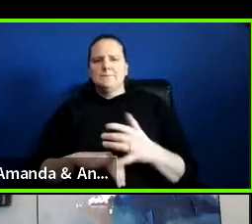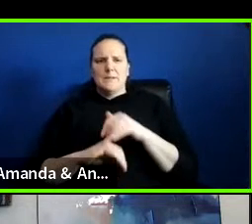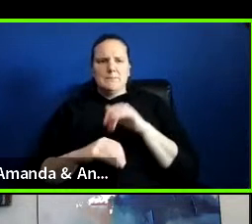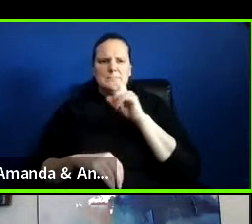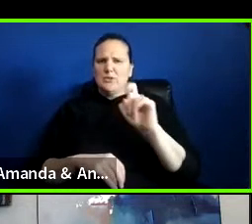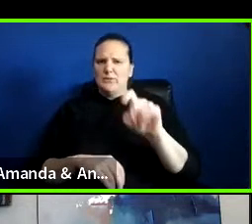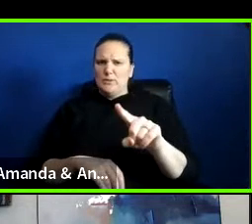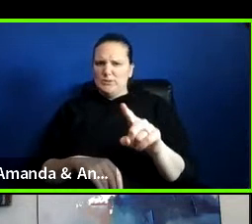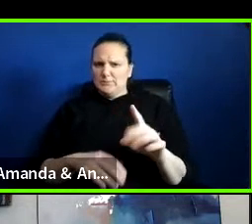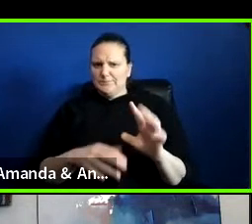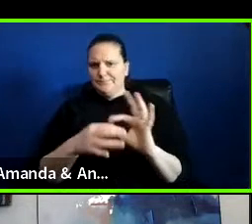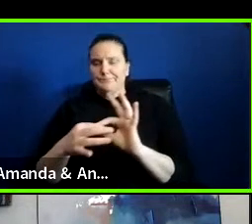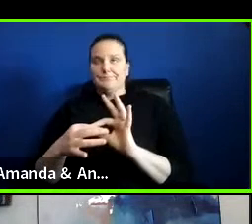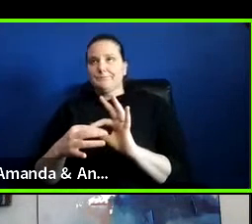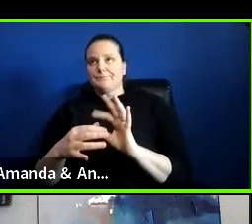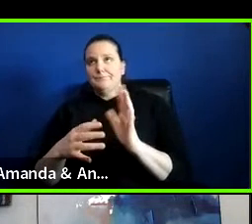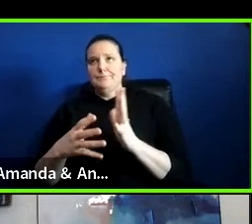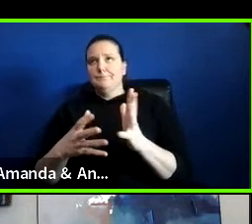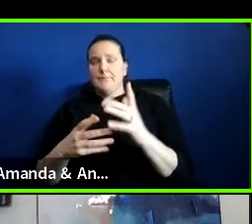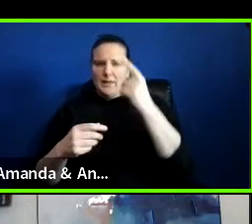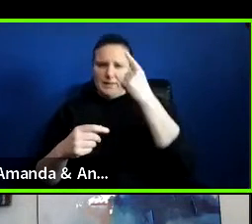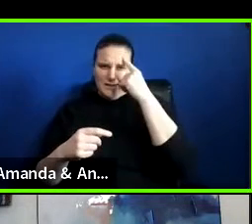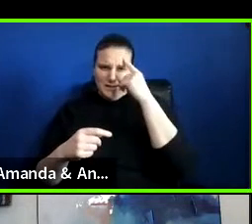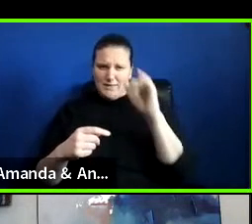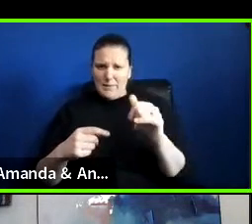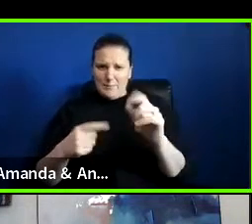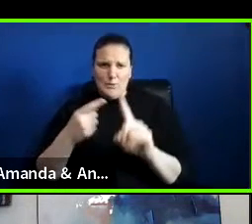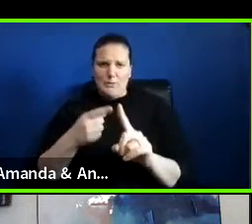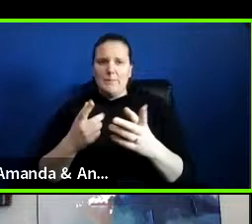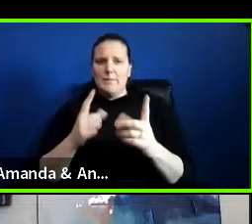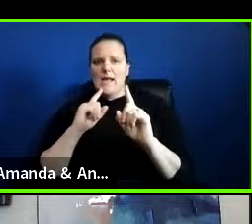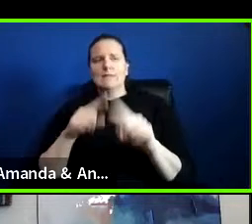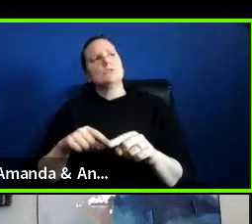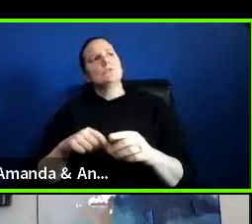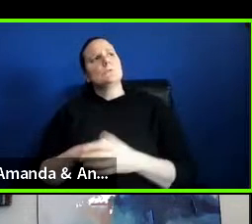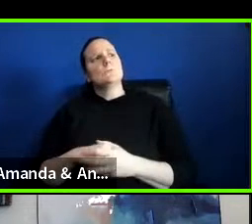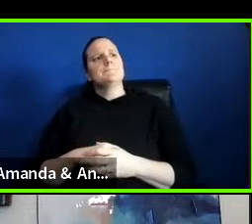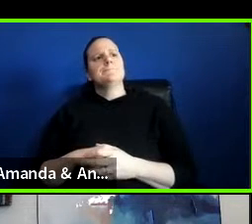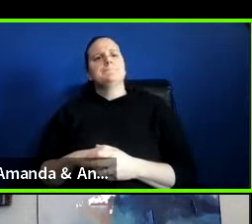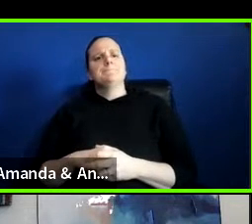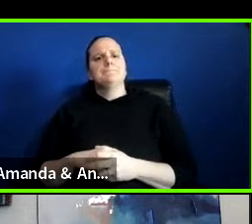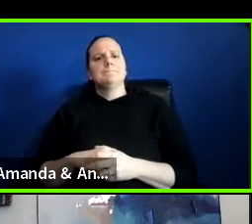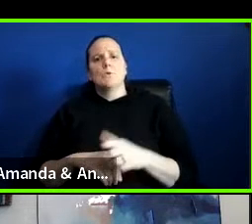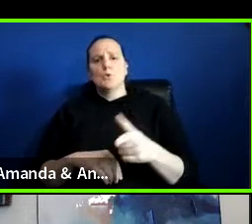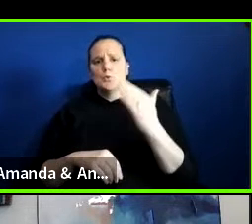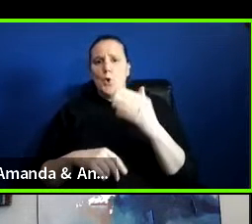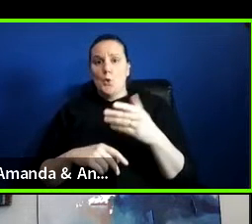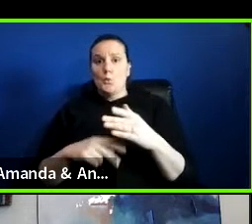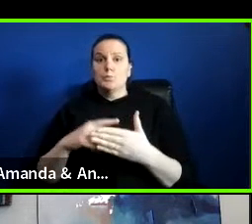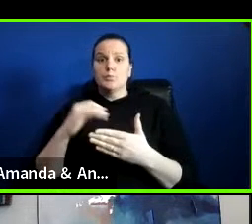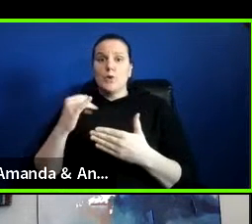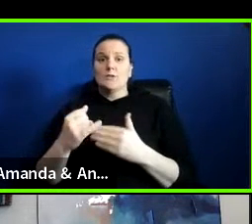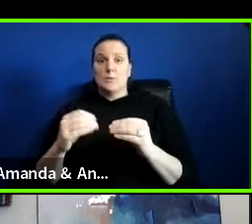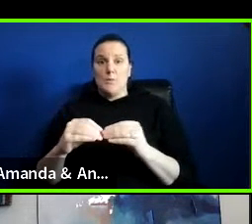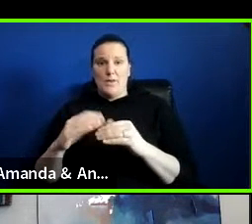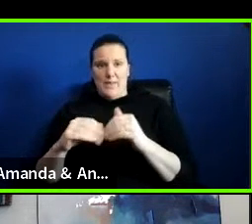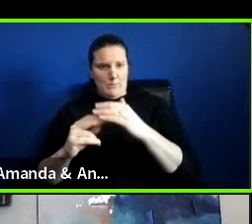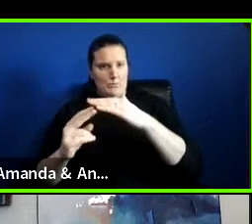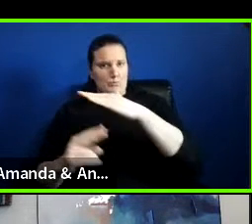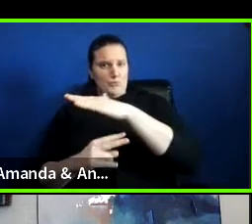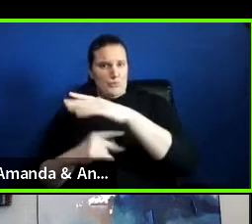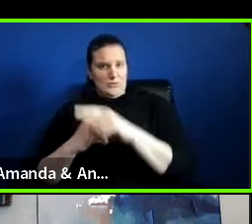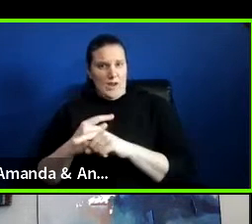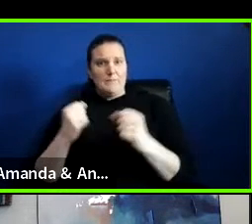question formulated, but I think it'll get you at least a point where maybe you can answer it, which is, you know, the project is more than just a bridge project, right? There's